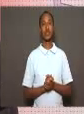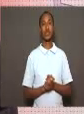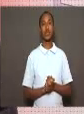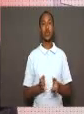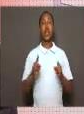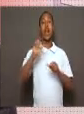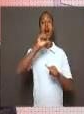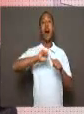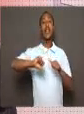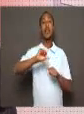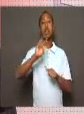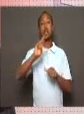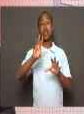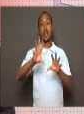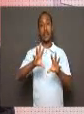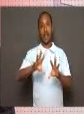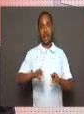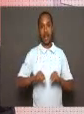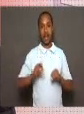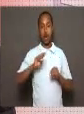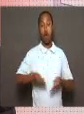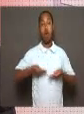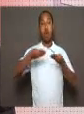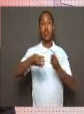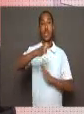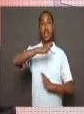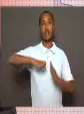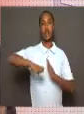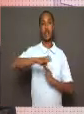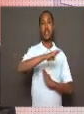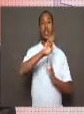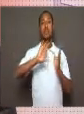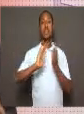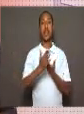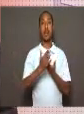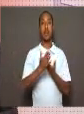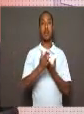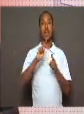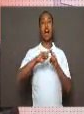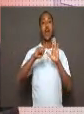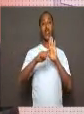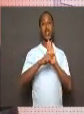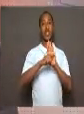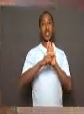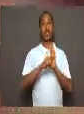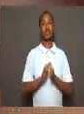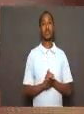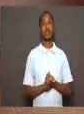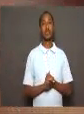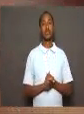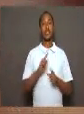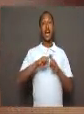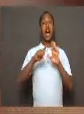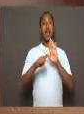When atoms either gain or lose electrons, they become ions.